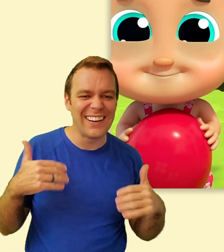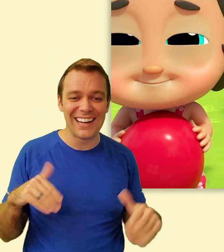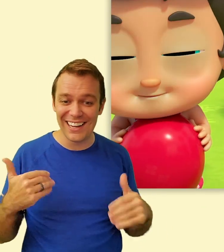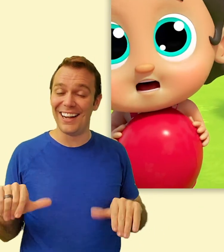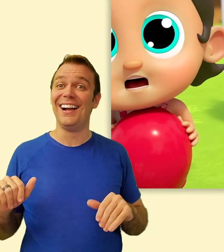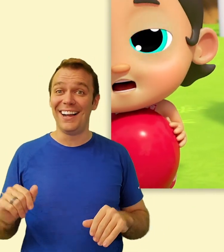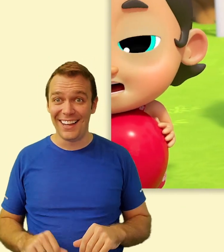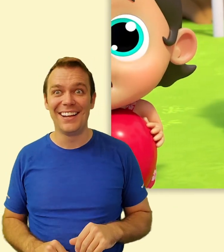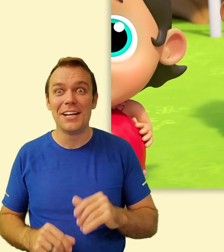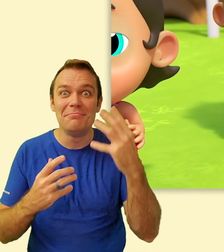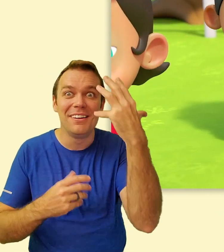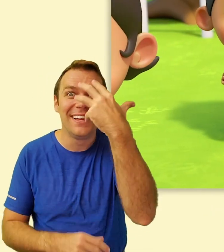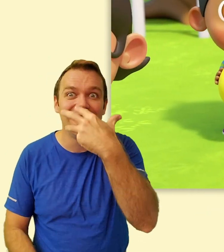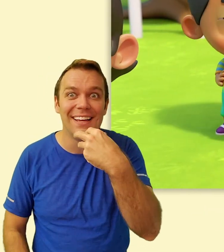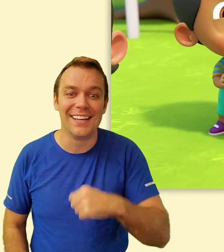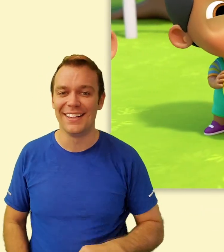Oh, isn't it pretty?